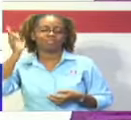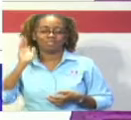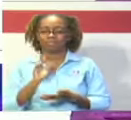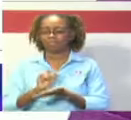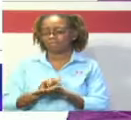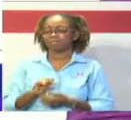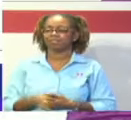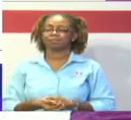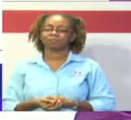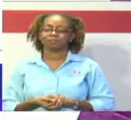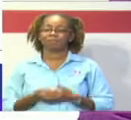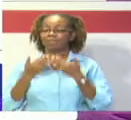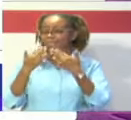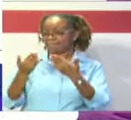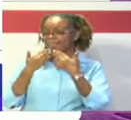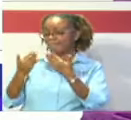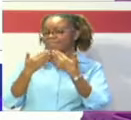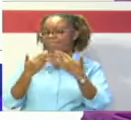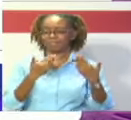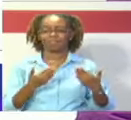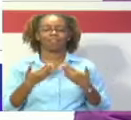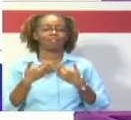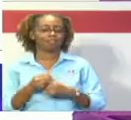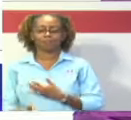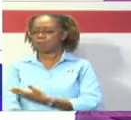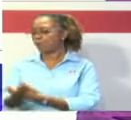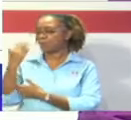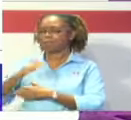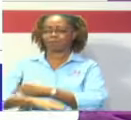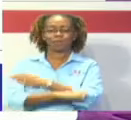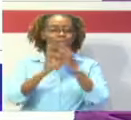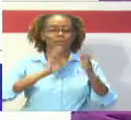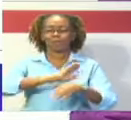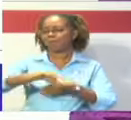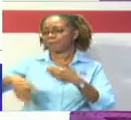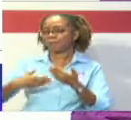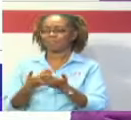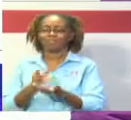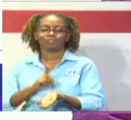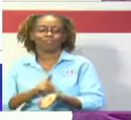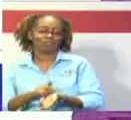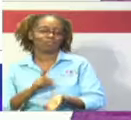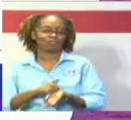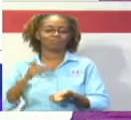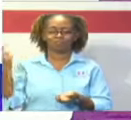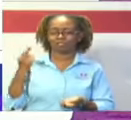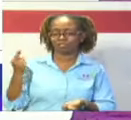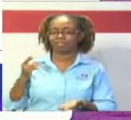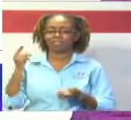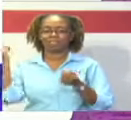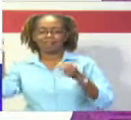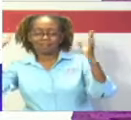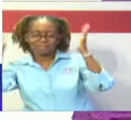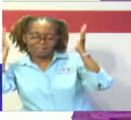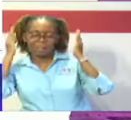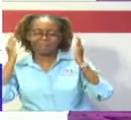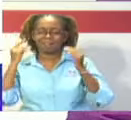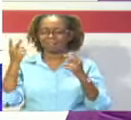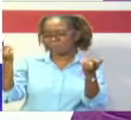Alexander, and good morning to all. Good morning to Dr. Richards and Dr. Hines, and good morning to the listening and viewing